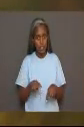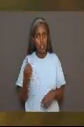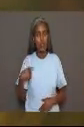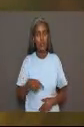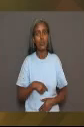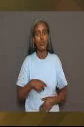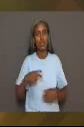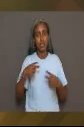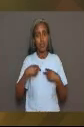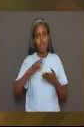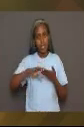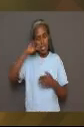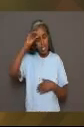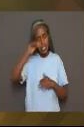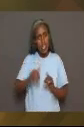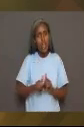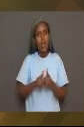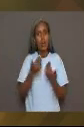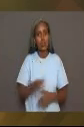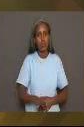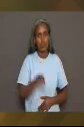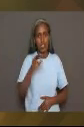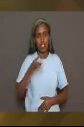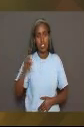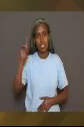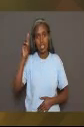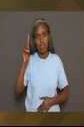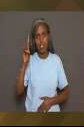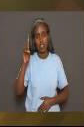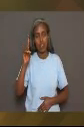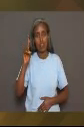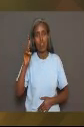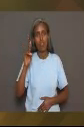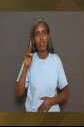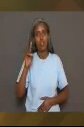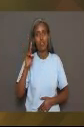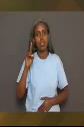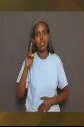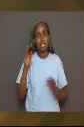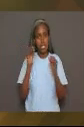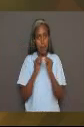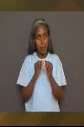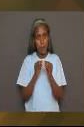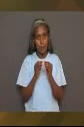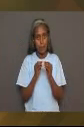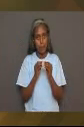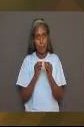Today, we have learned how to find the derivative of a